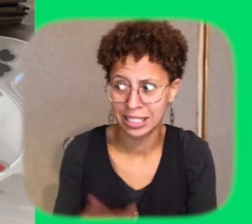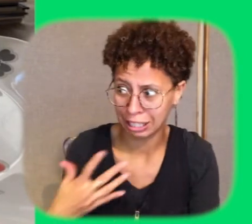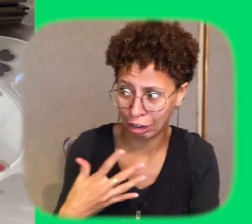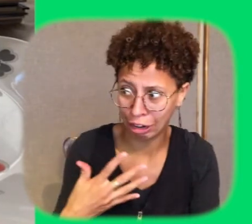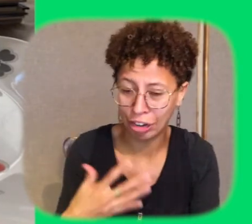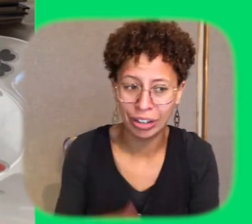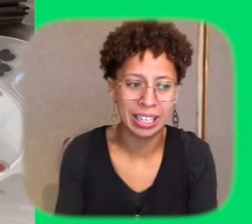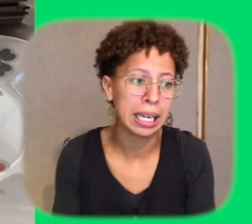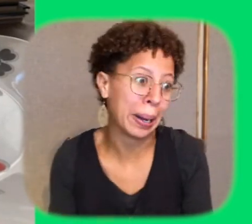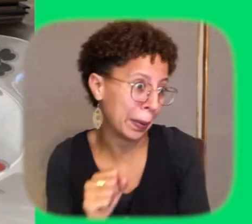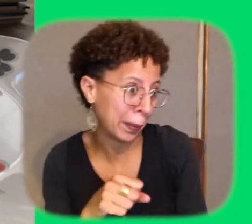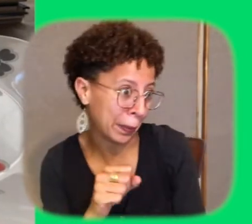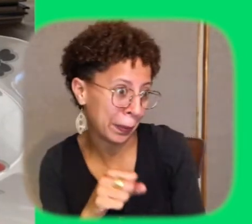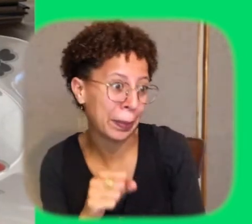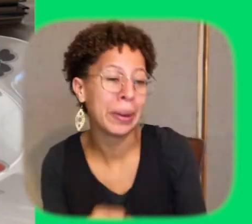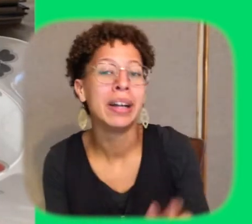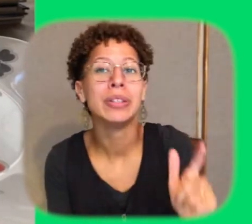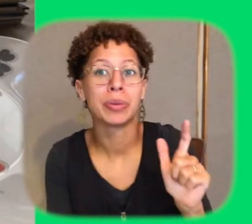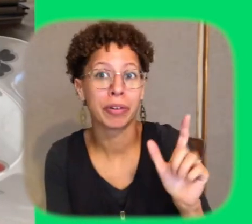24.